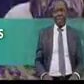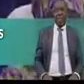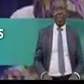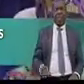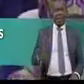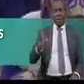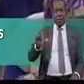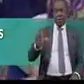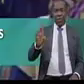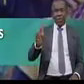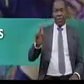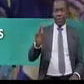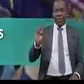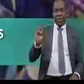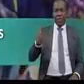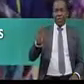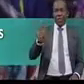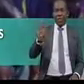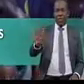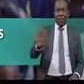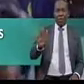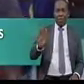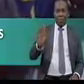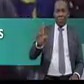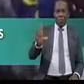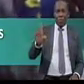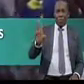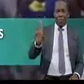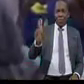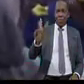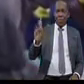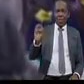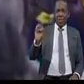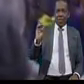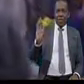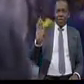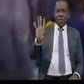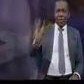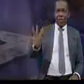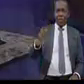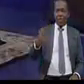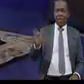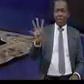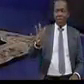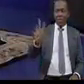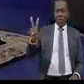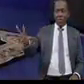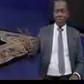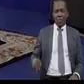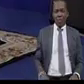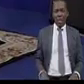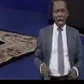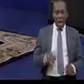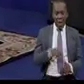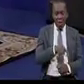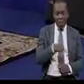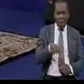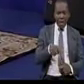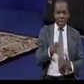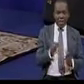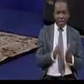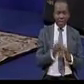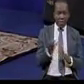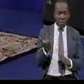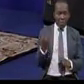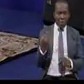42. In Luke chapter 4, verse 42, and when it was day, he departed and went into